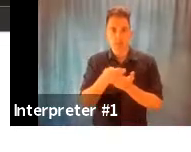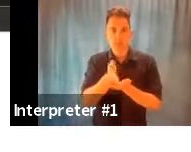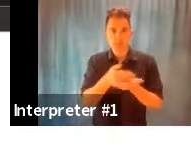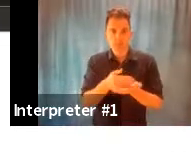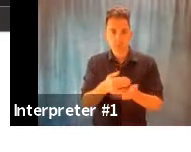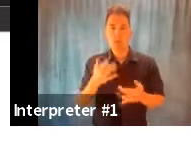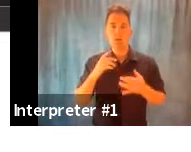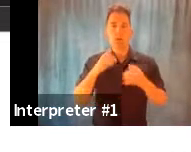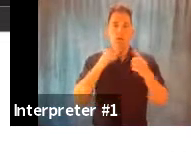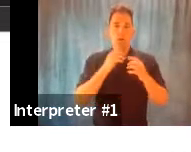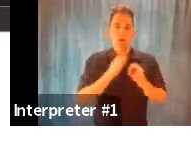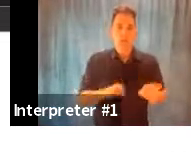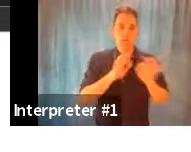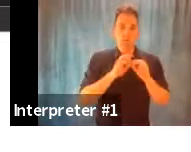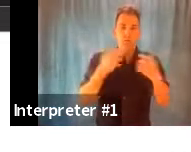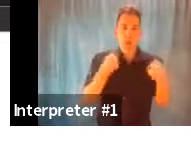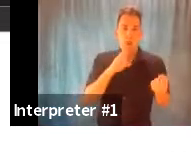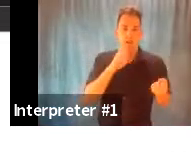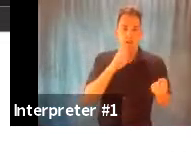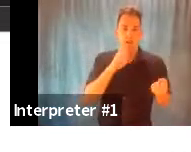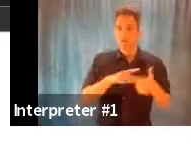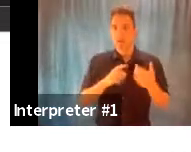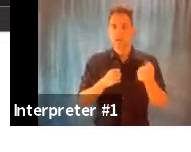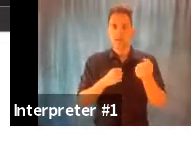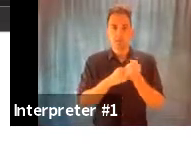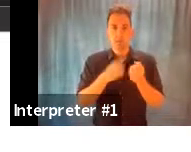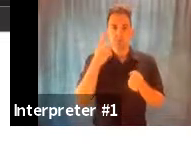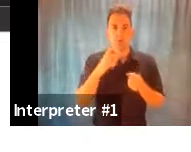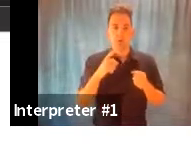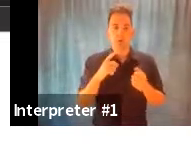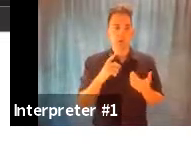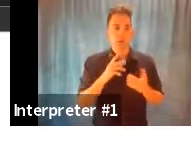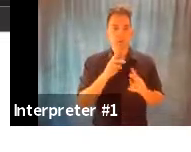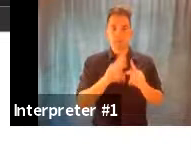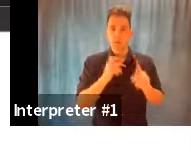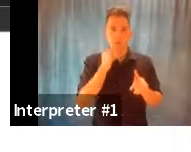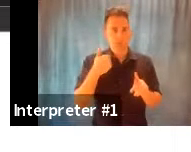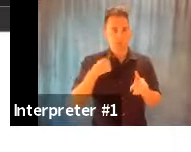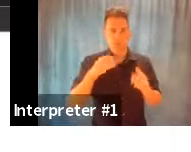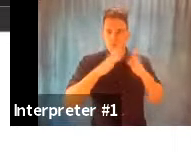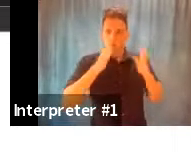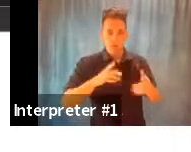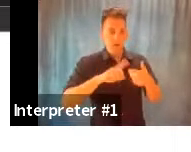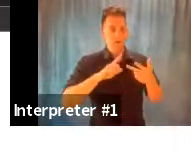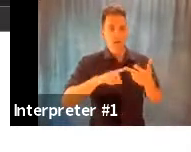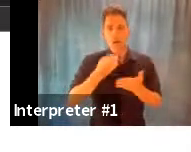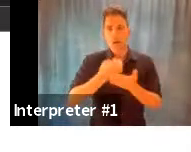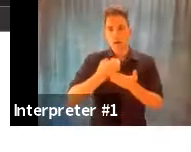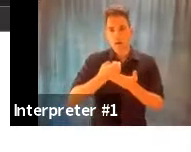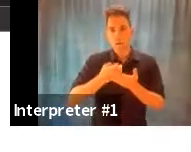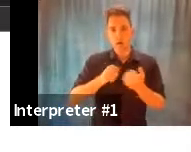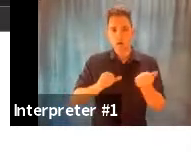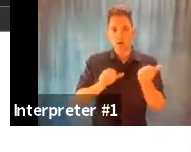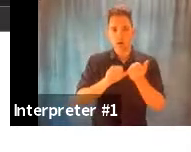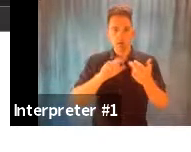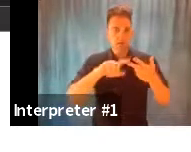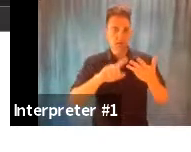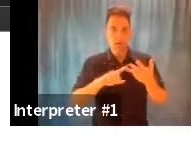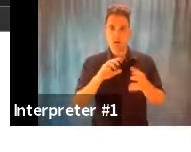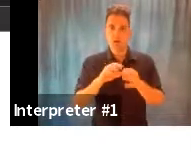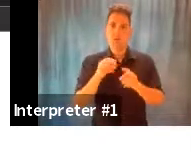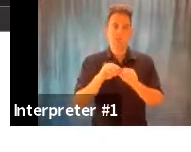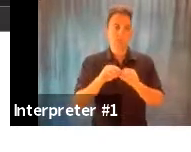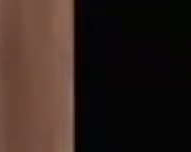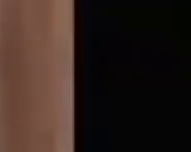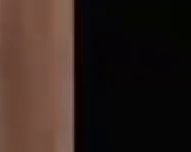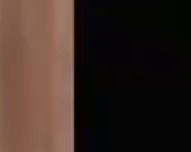needs, housing assistance, support for our unhoused neighbors, economic relief, youth jobs, and expanding internet access.